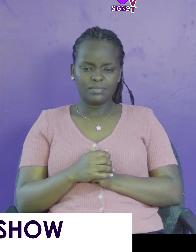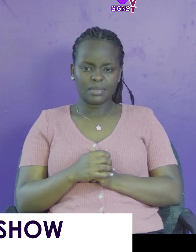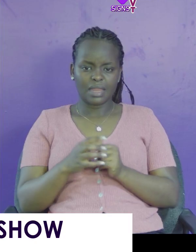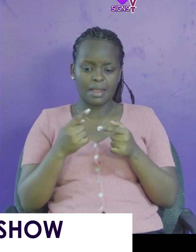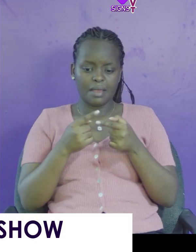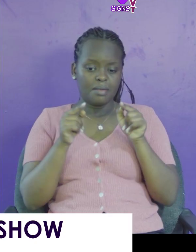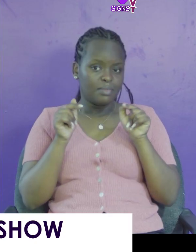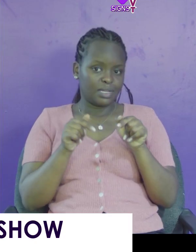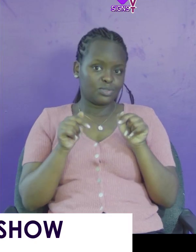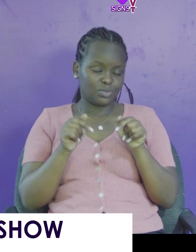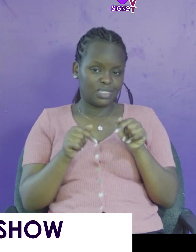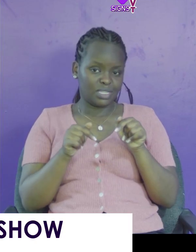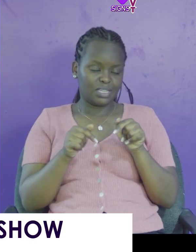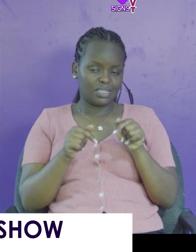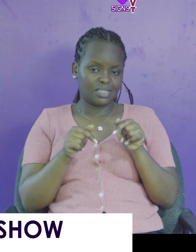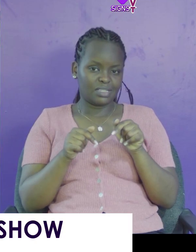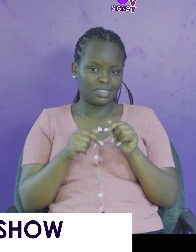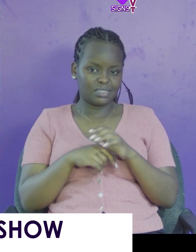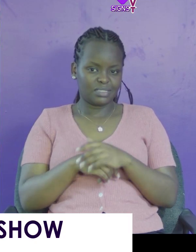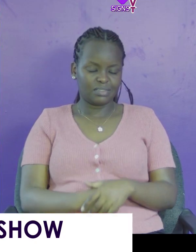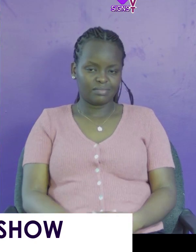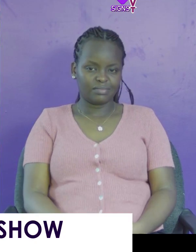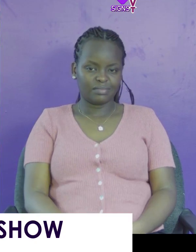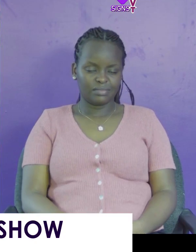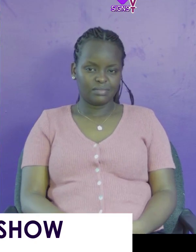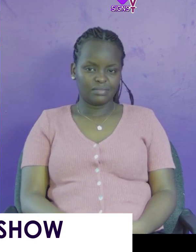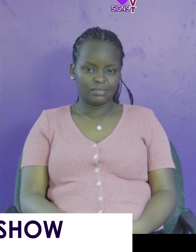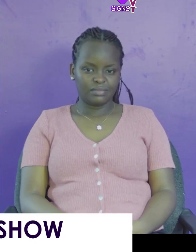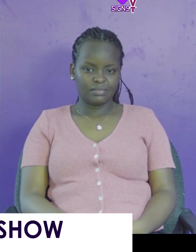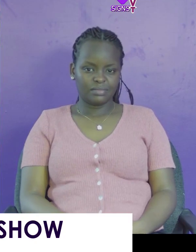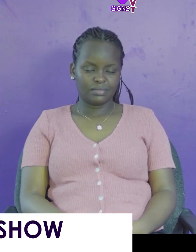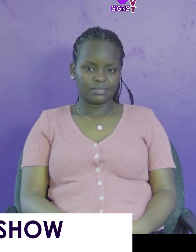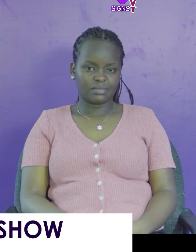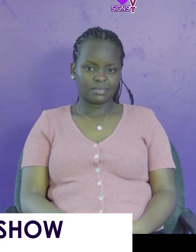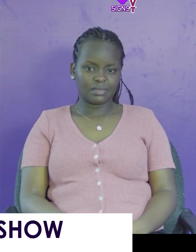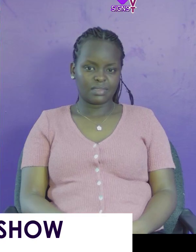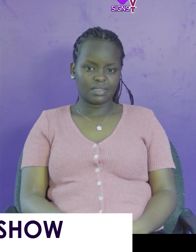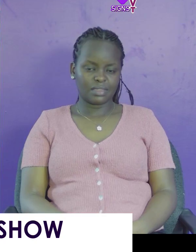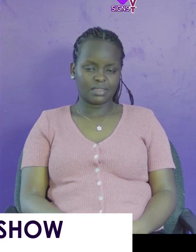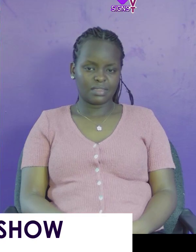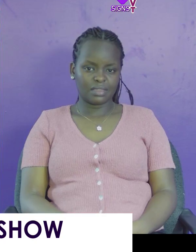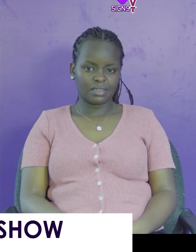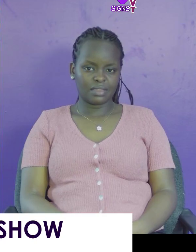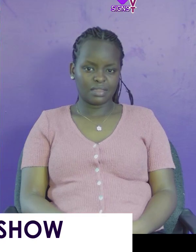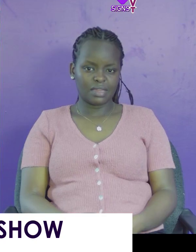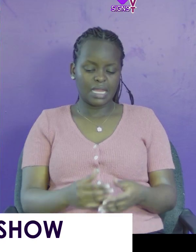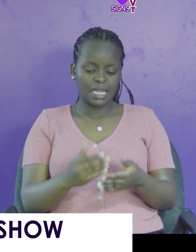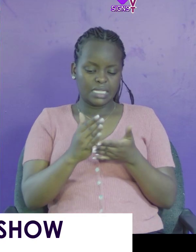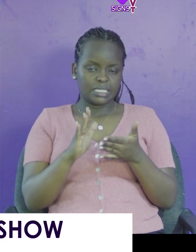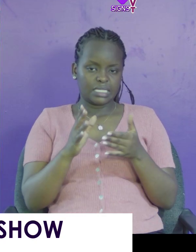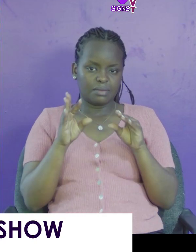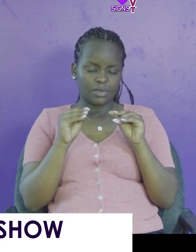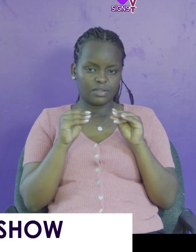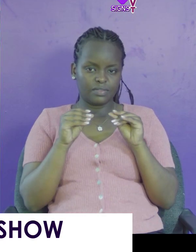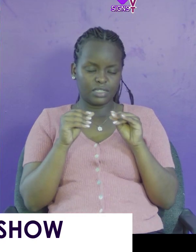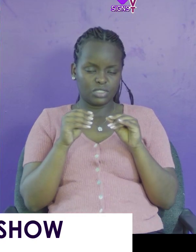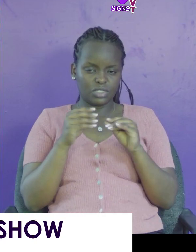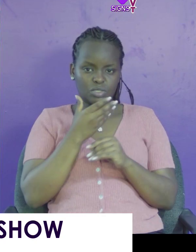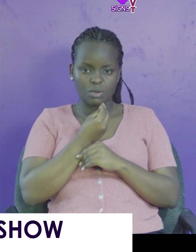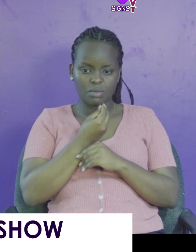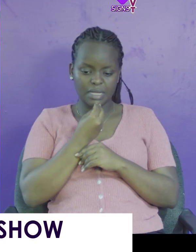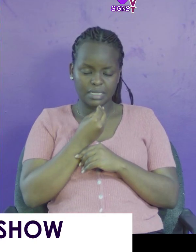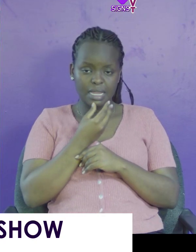today, people have equated, some few some few qualifications to a man. That a